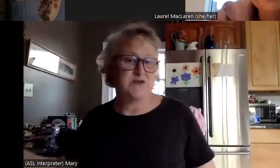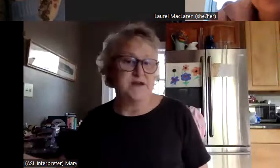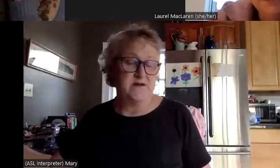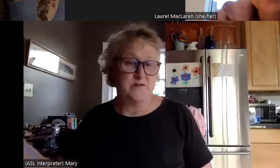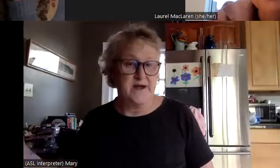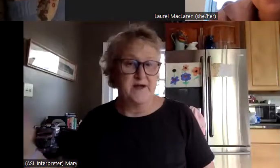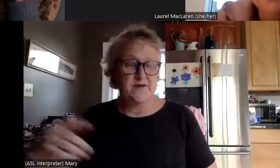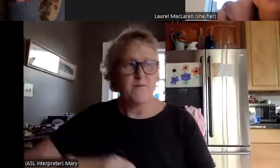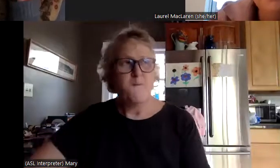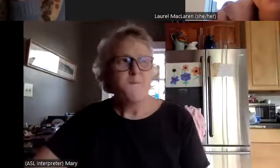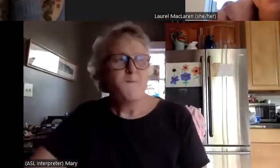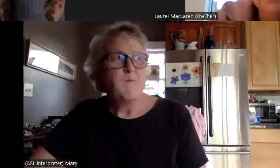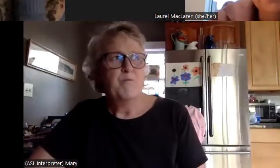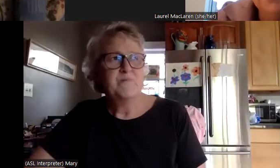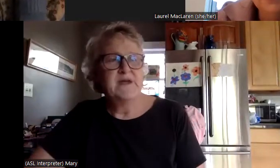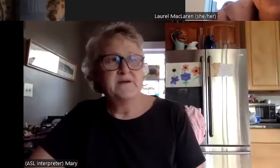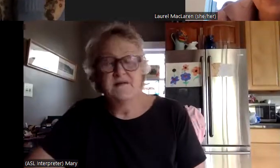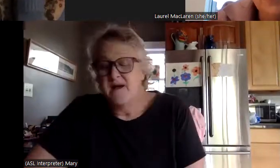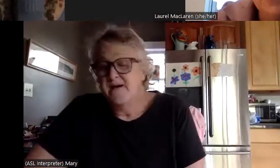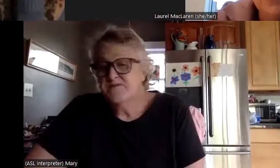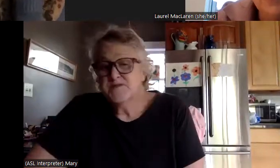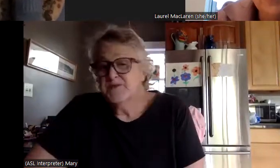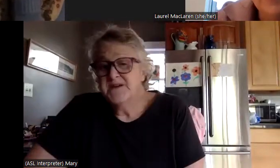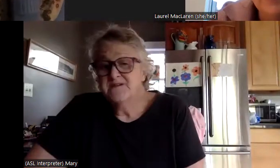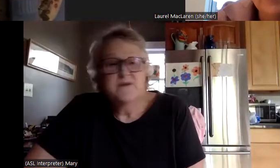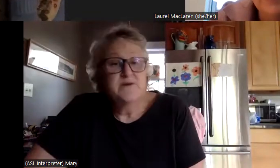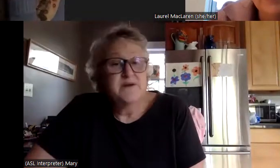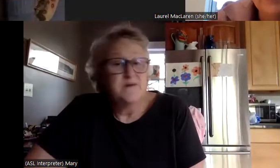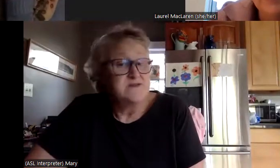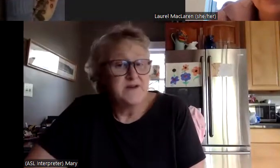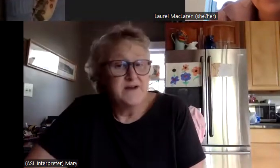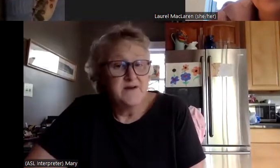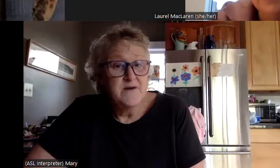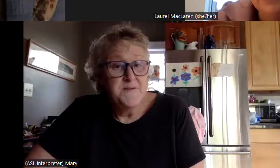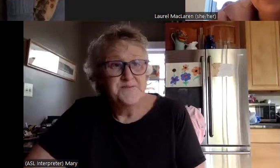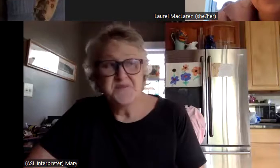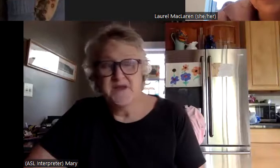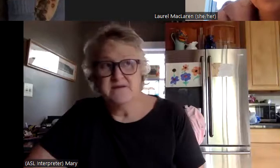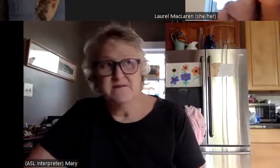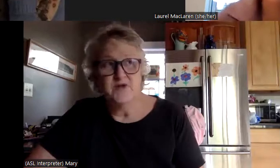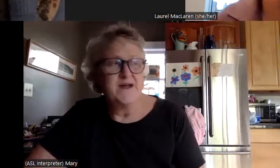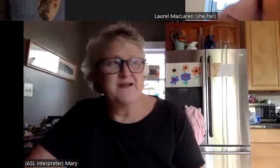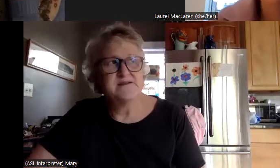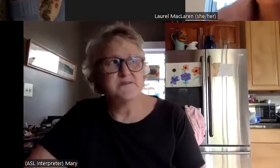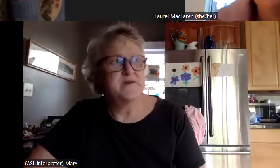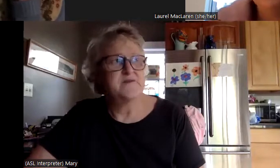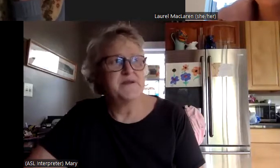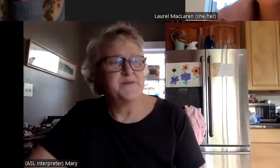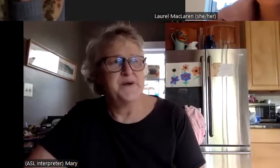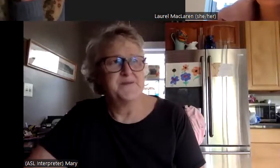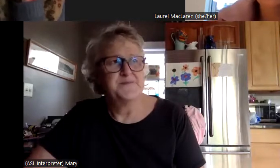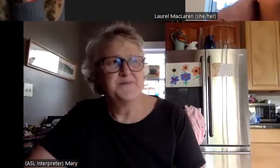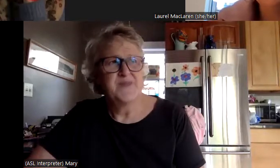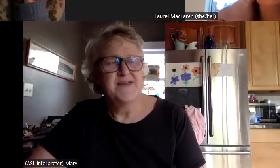rest is green or brown. Mhm. And I love spring, summer, and winter here. Like the gray doesn't bother